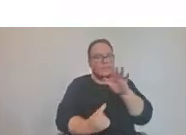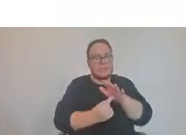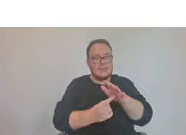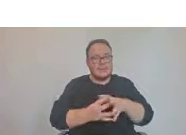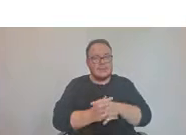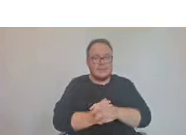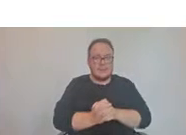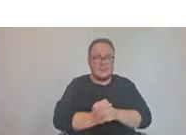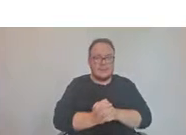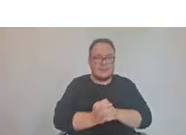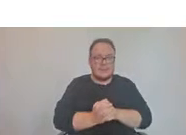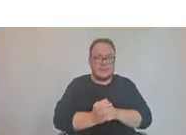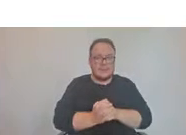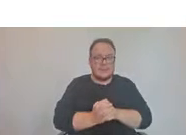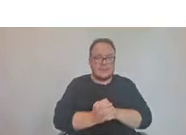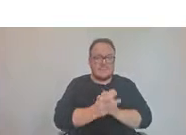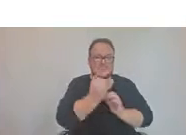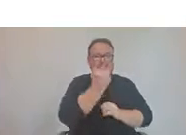the NHS's, if not the